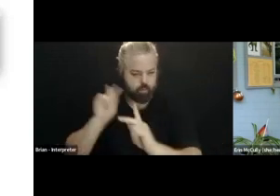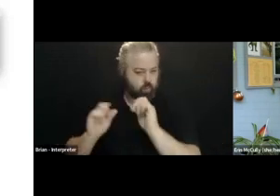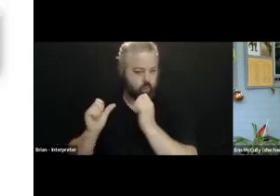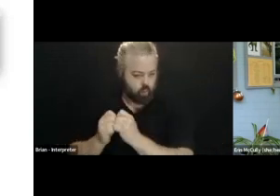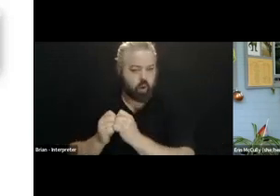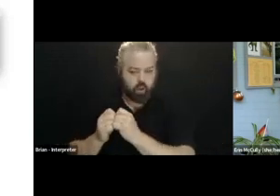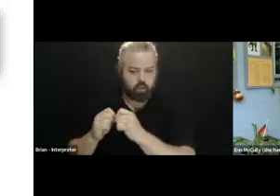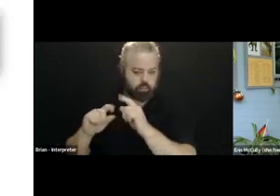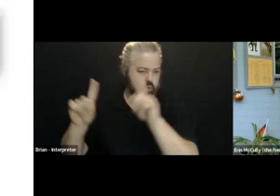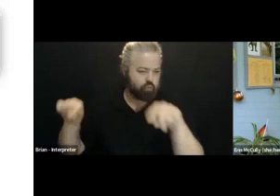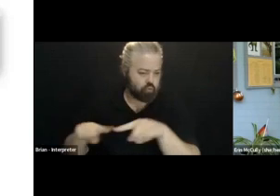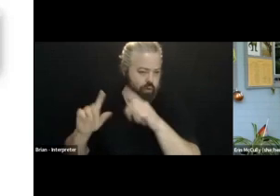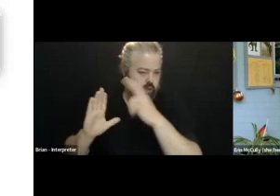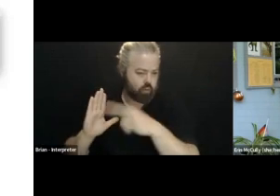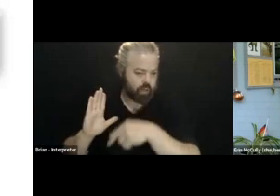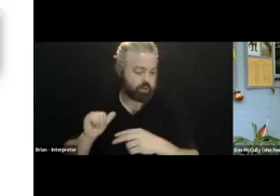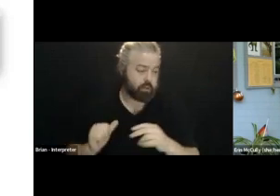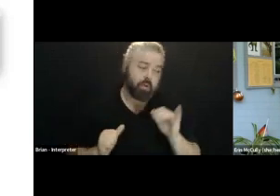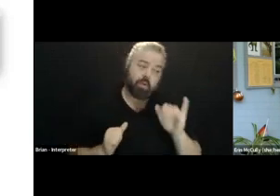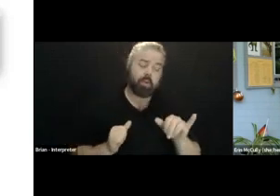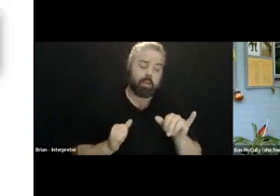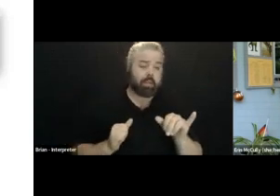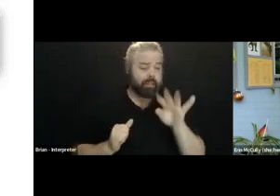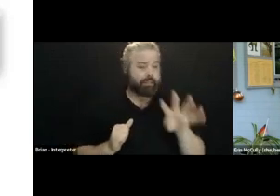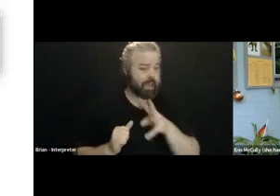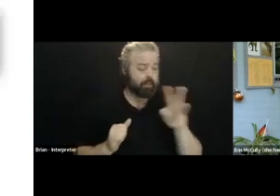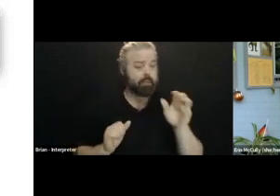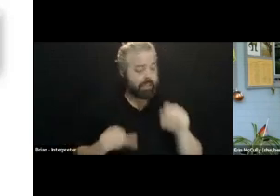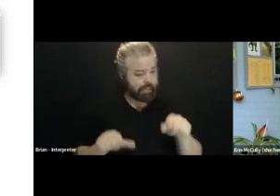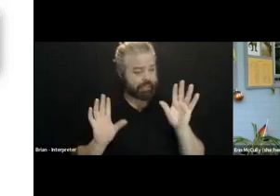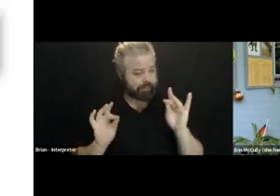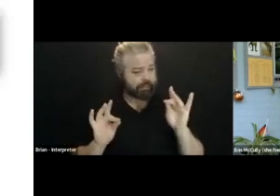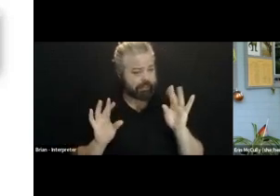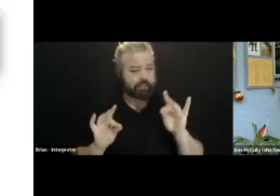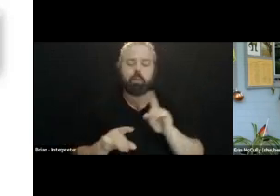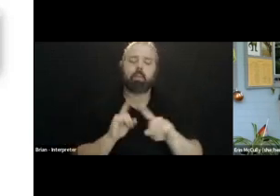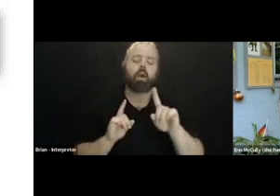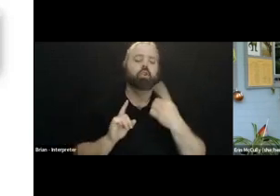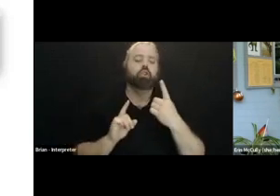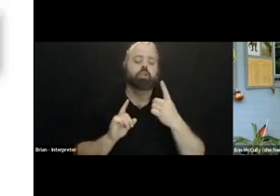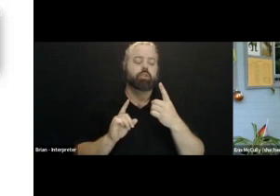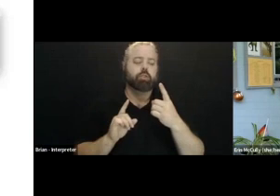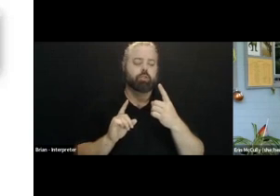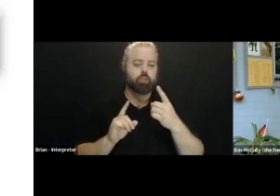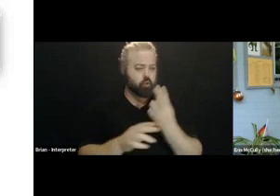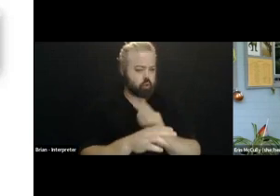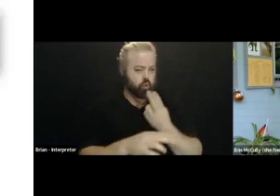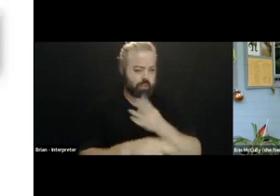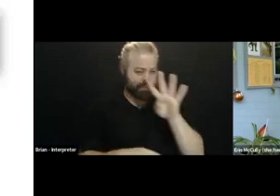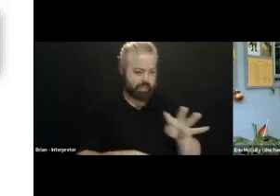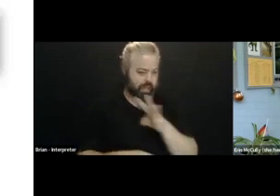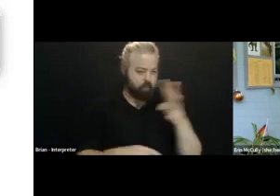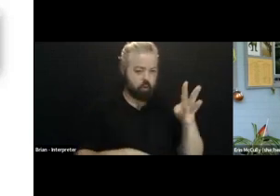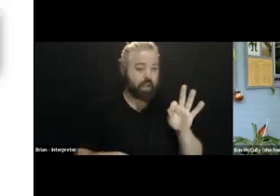So tables really are kind of tricky. Only focus on using tables when it really is a